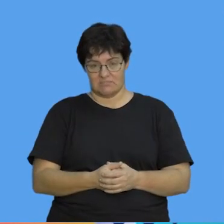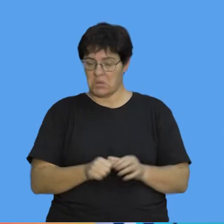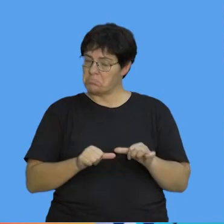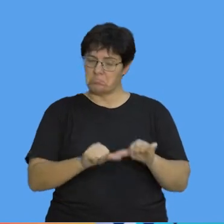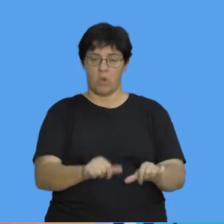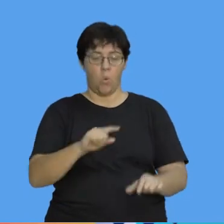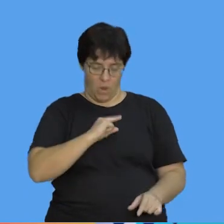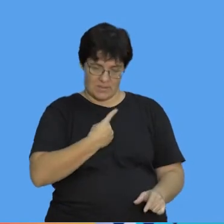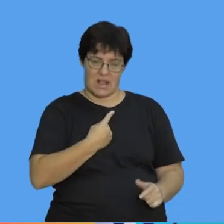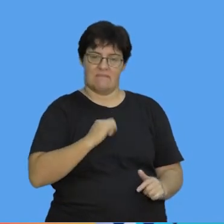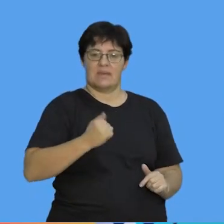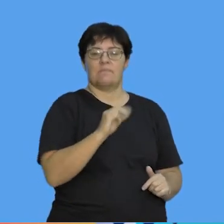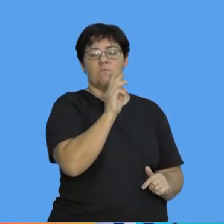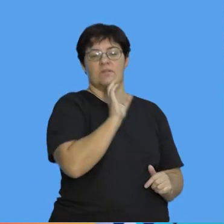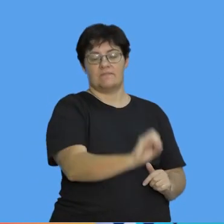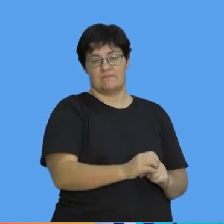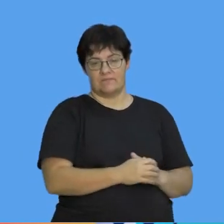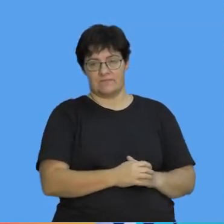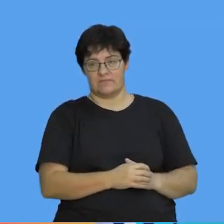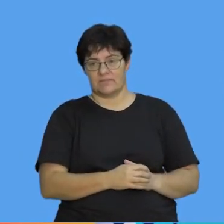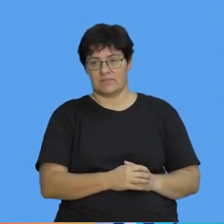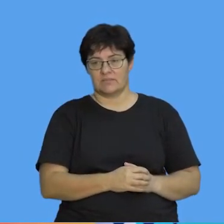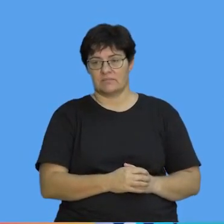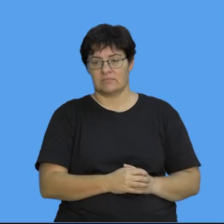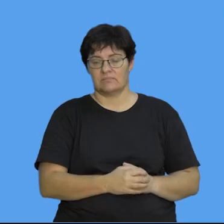It can survive much better on land.